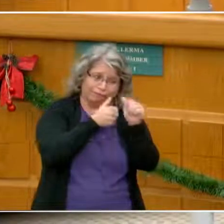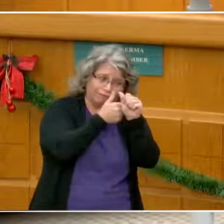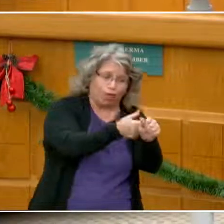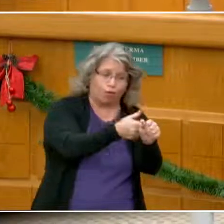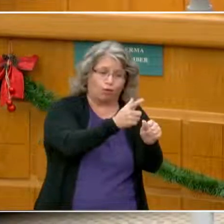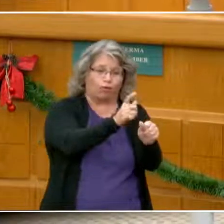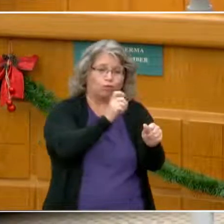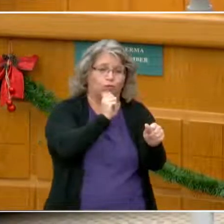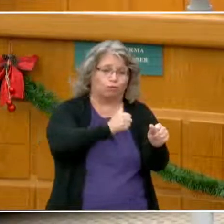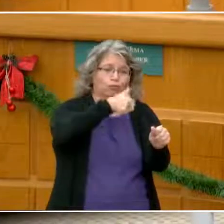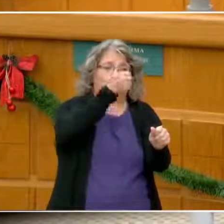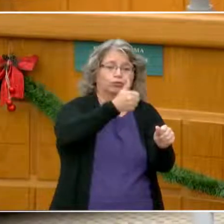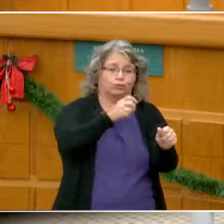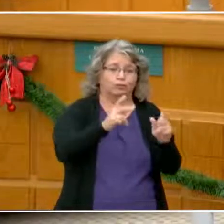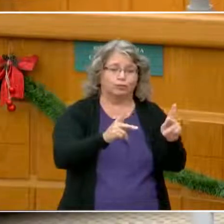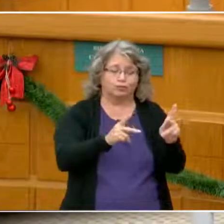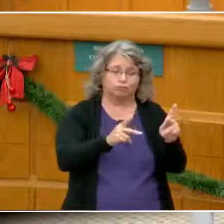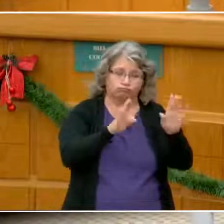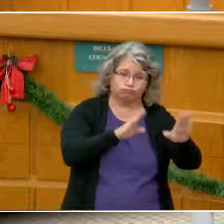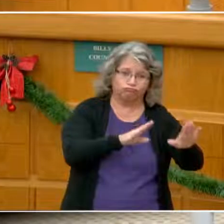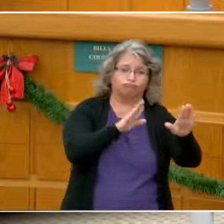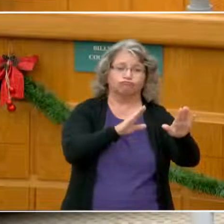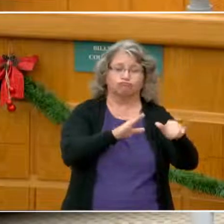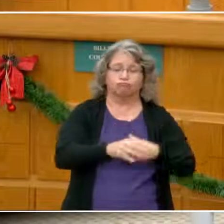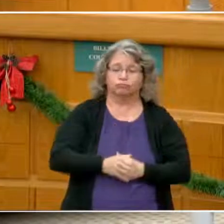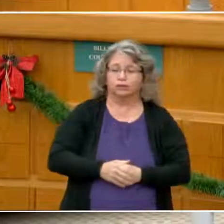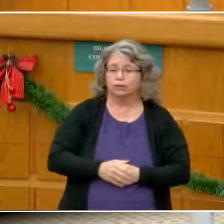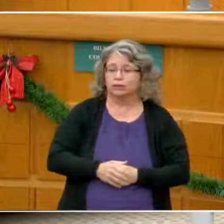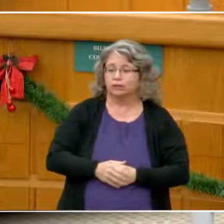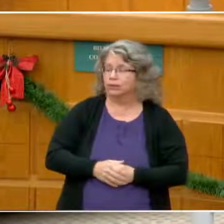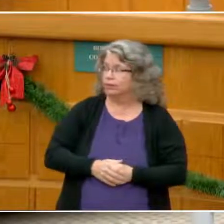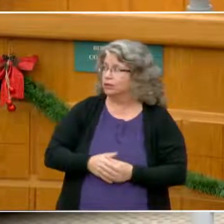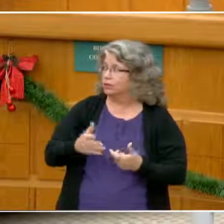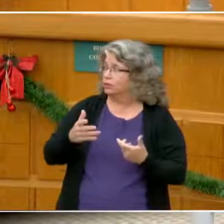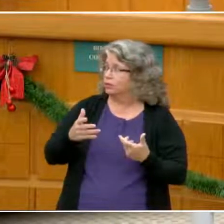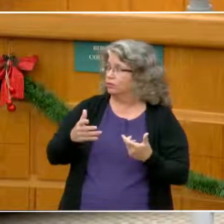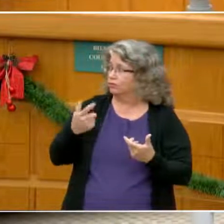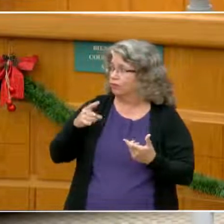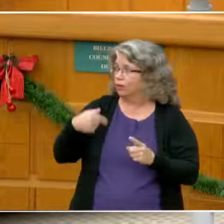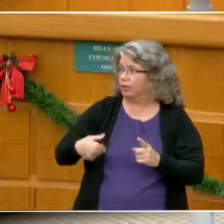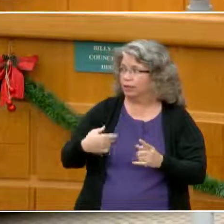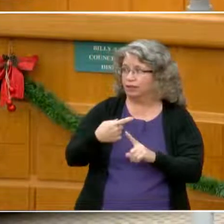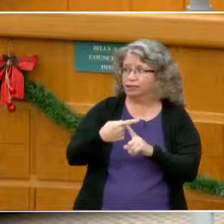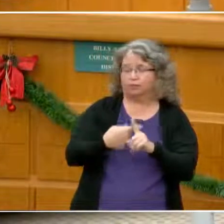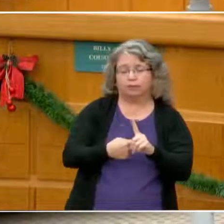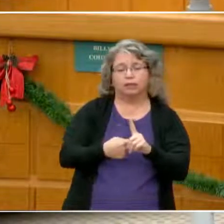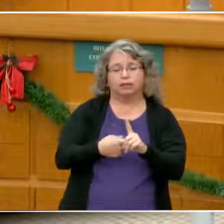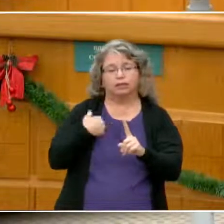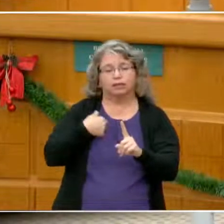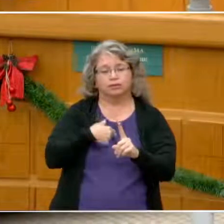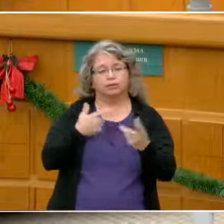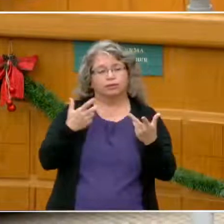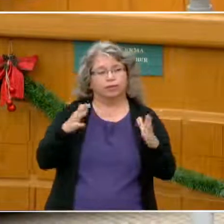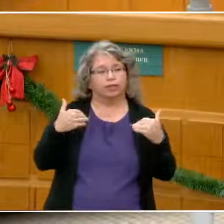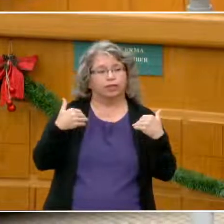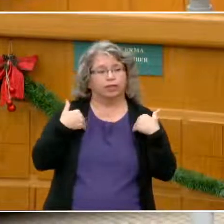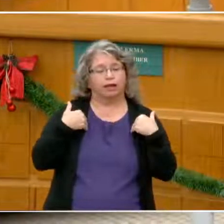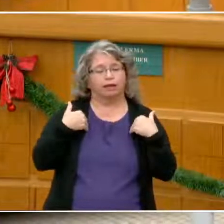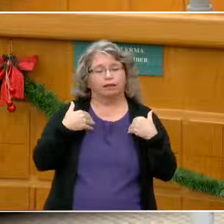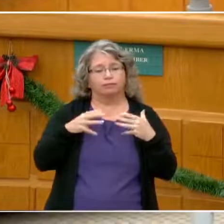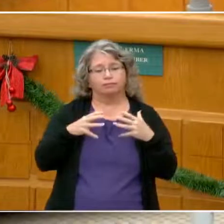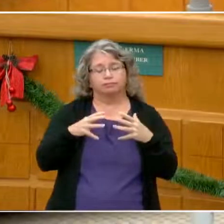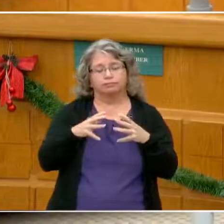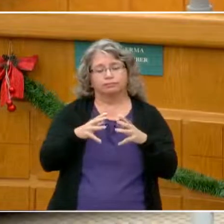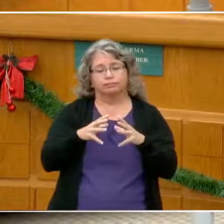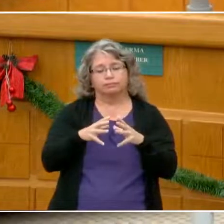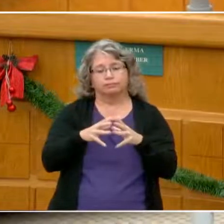already reached over 11,000 vaccinations for this month. Pending the end of the last few weeks of this month,